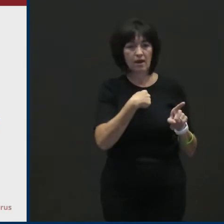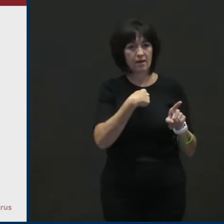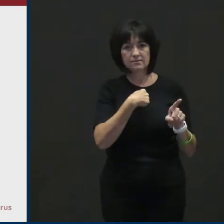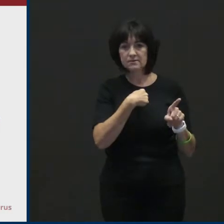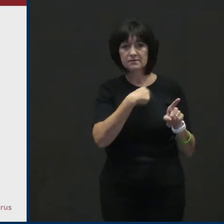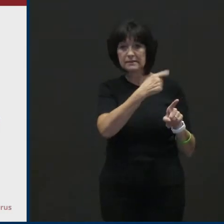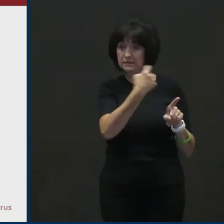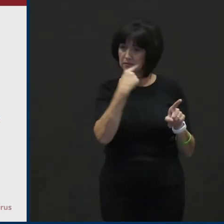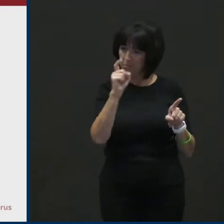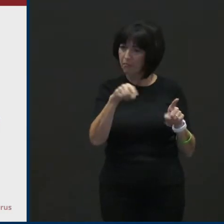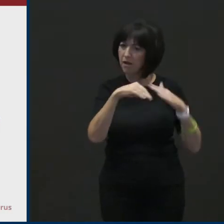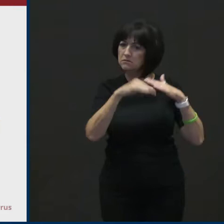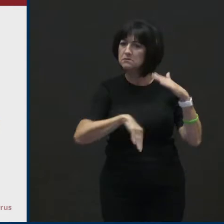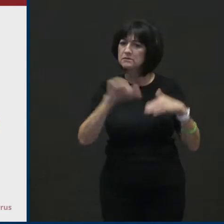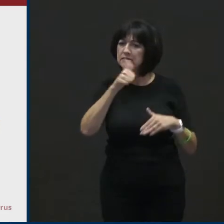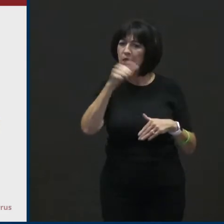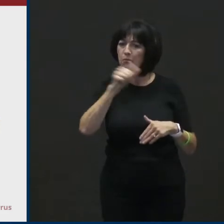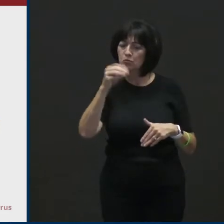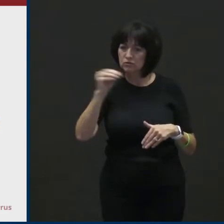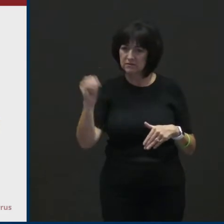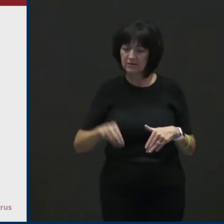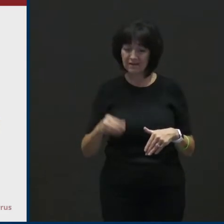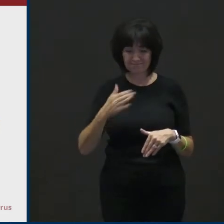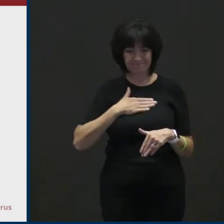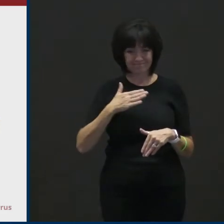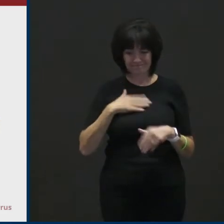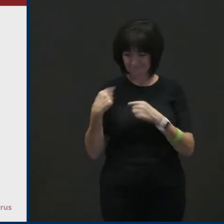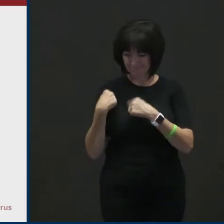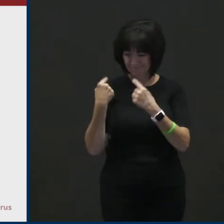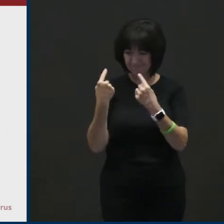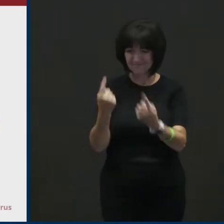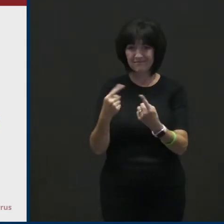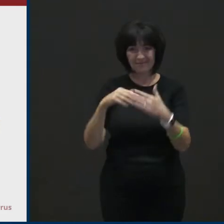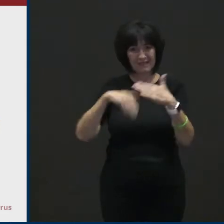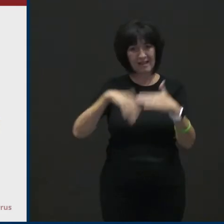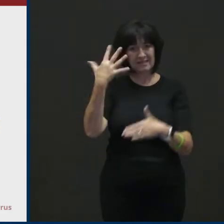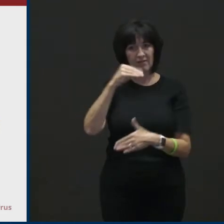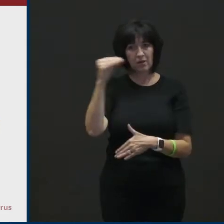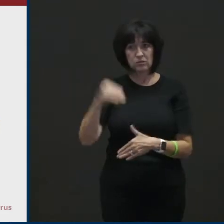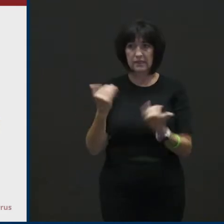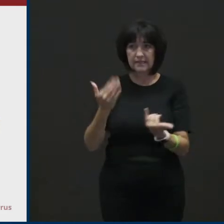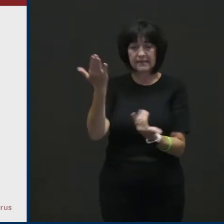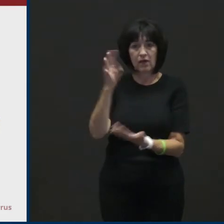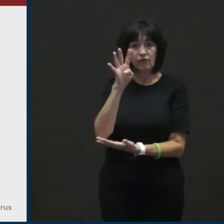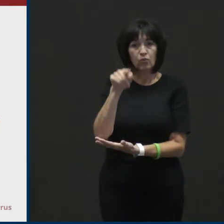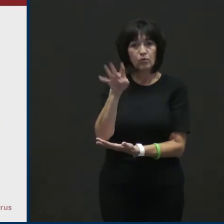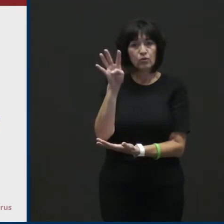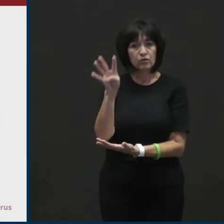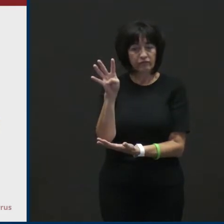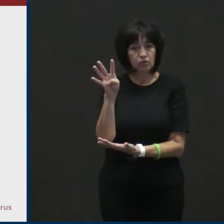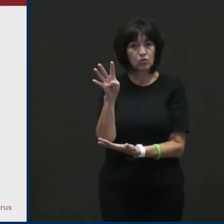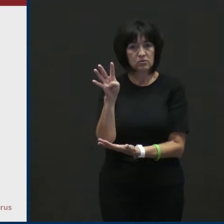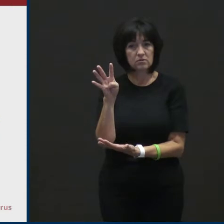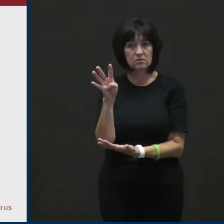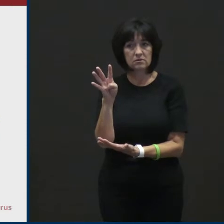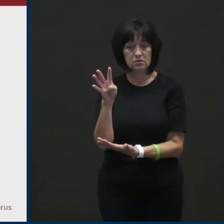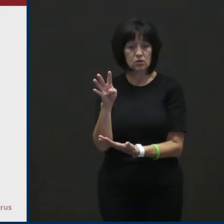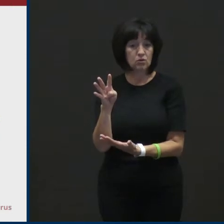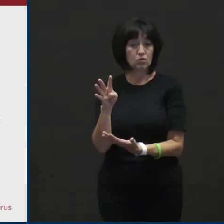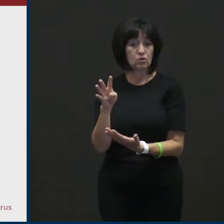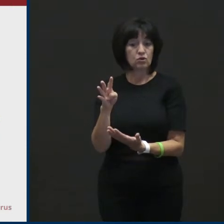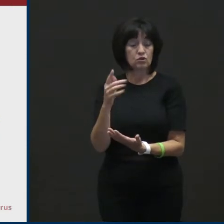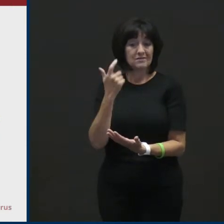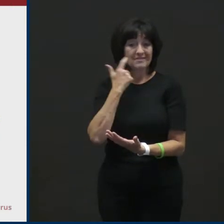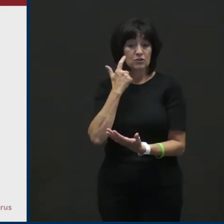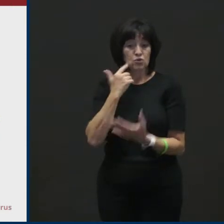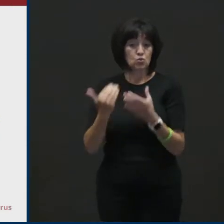consistently been below 5%. Now we're at 4.4. Their new cases per day for us is